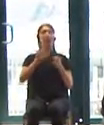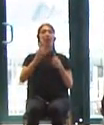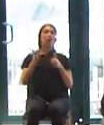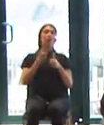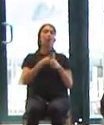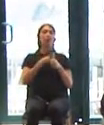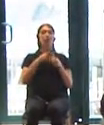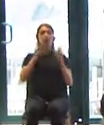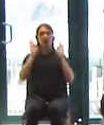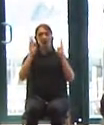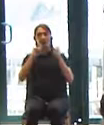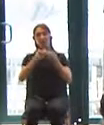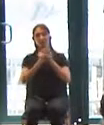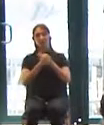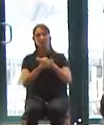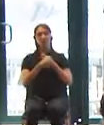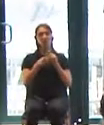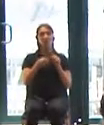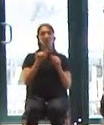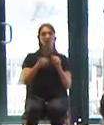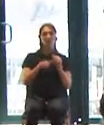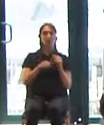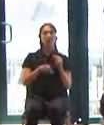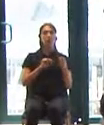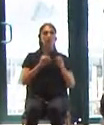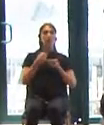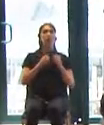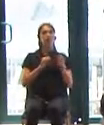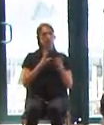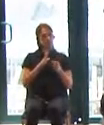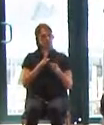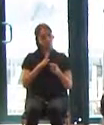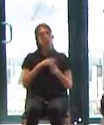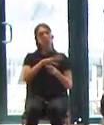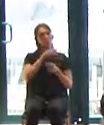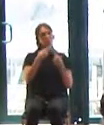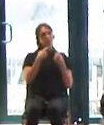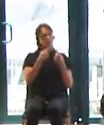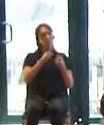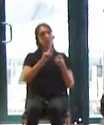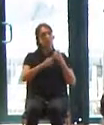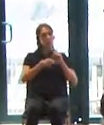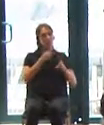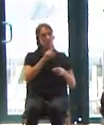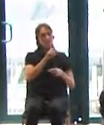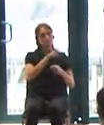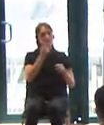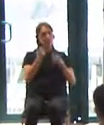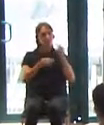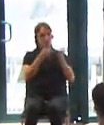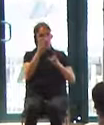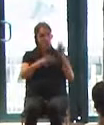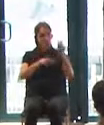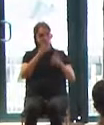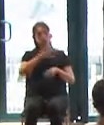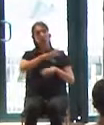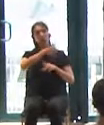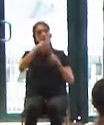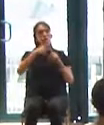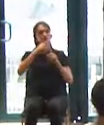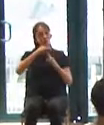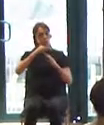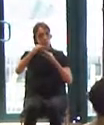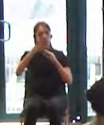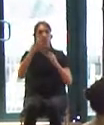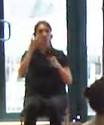rights issue i think is an animal rights issue but as you said yourself um politicians and um society at large need